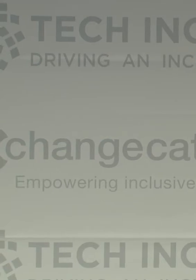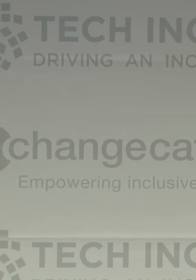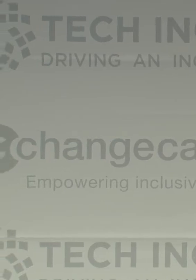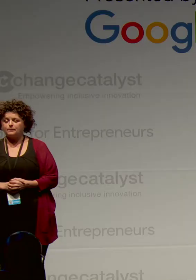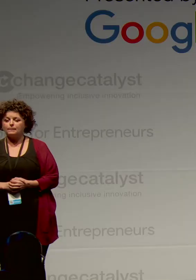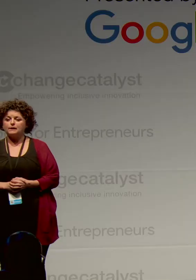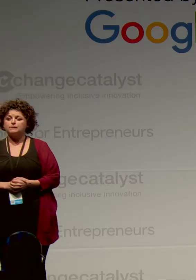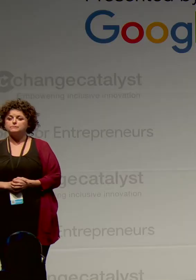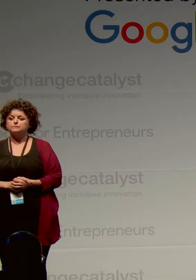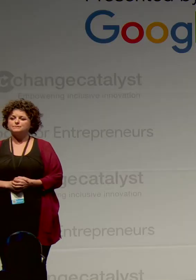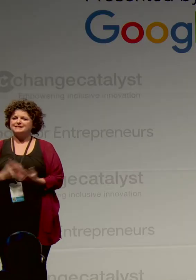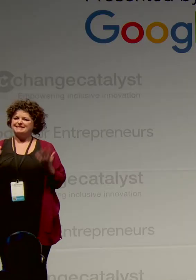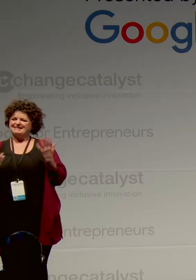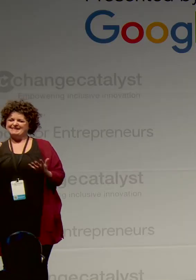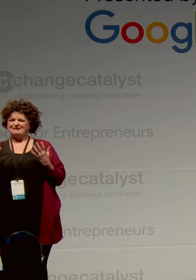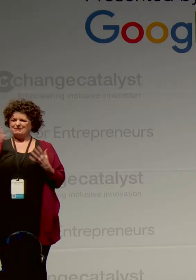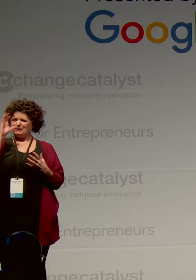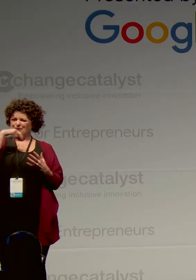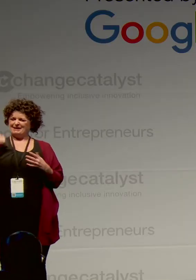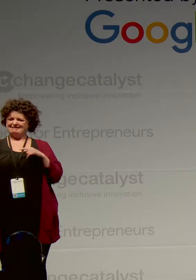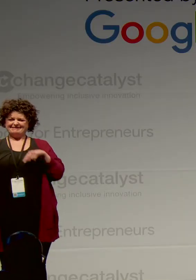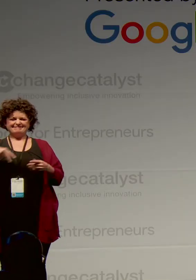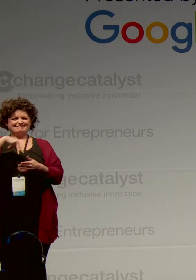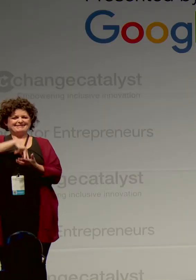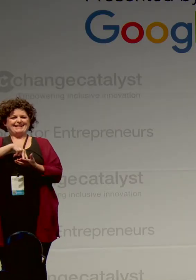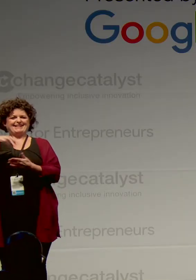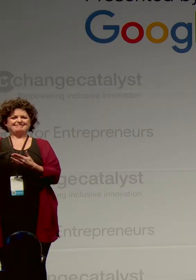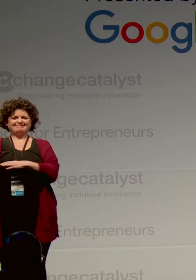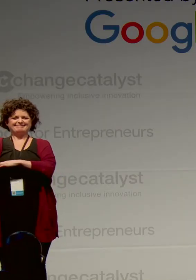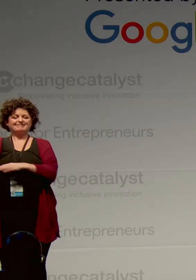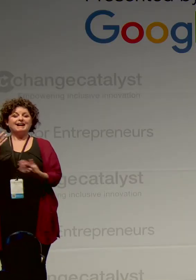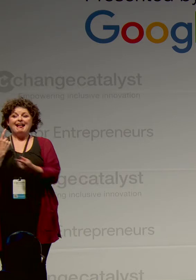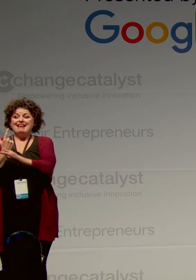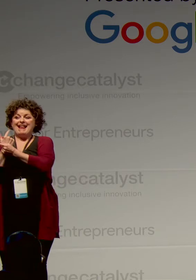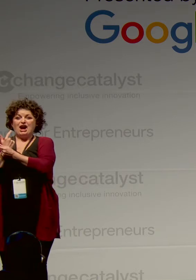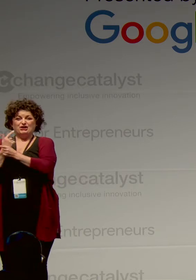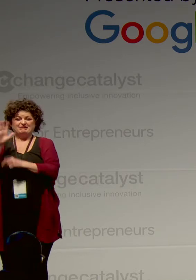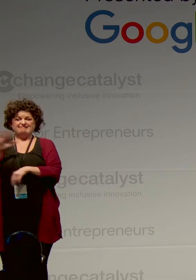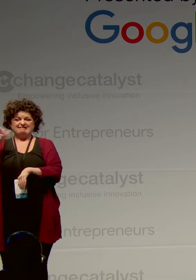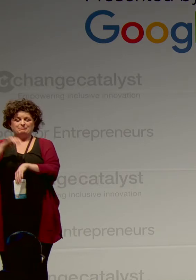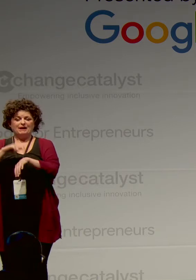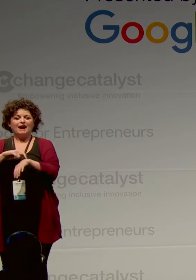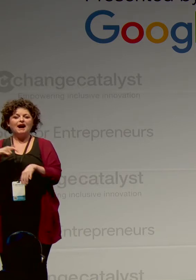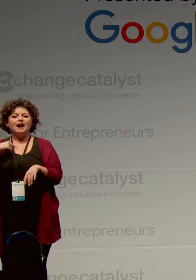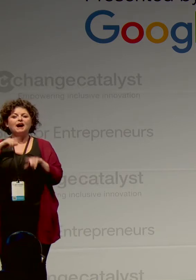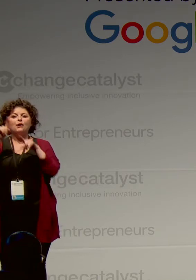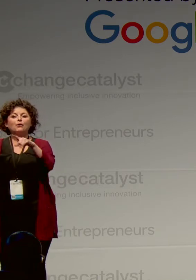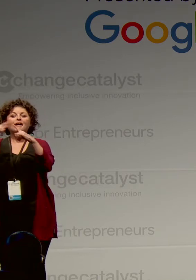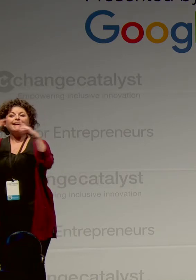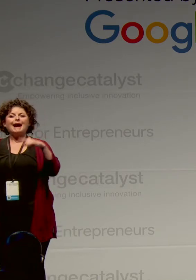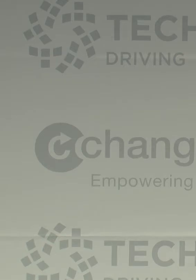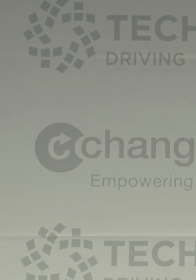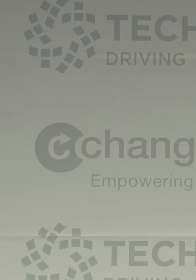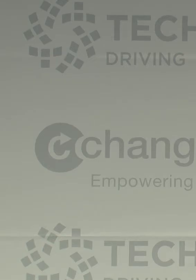So it's pretty weird actually for me to be here, honestly. Last year at this time, I was in the camp that we had